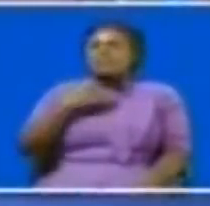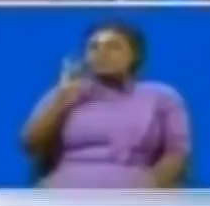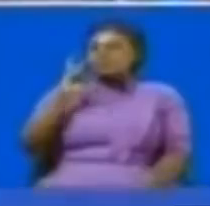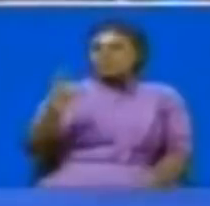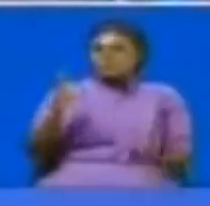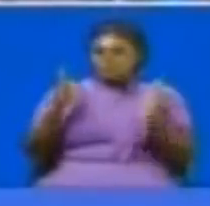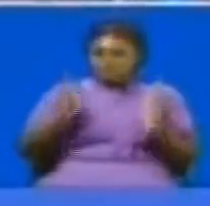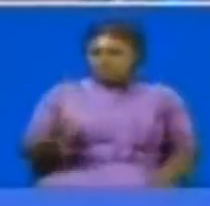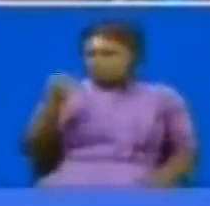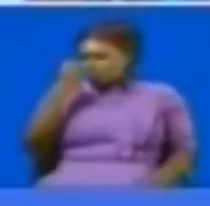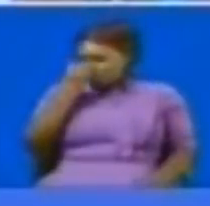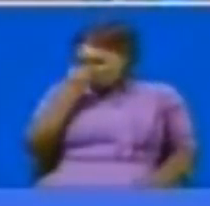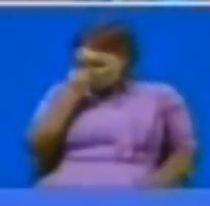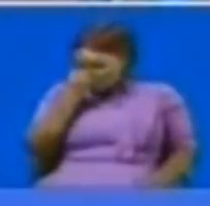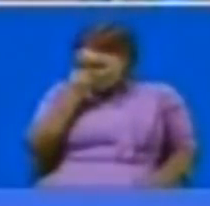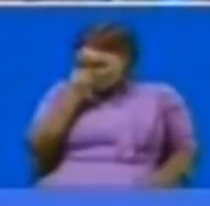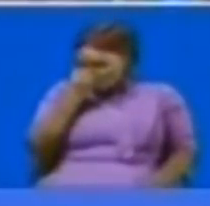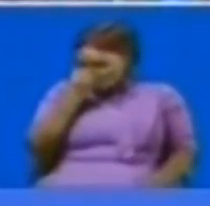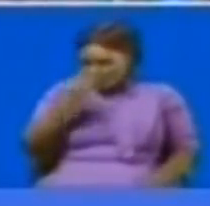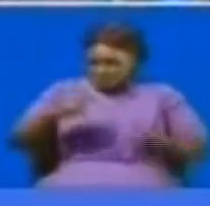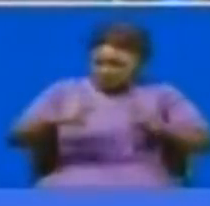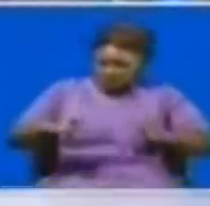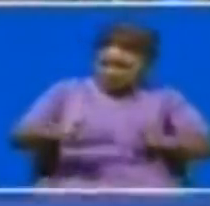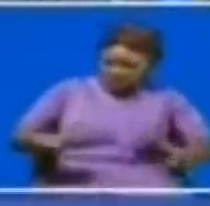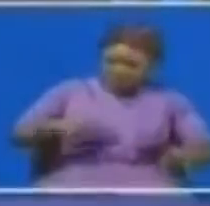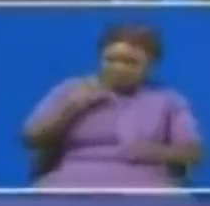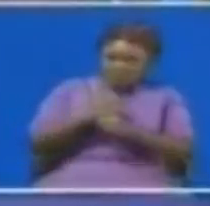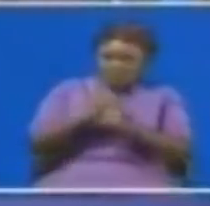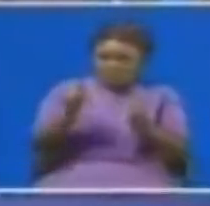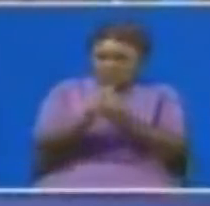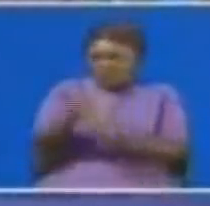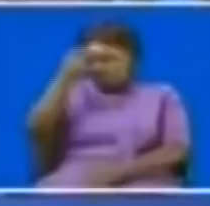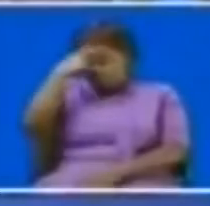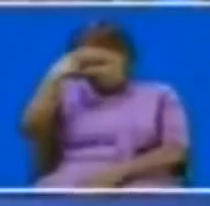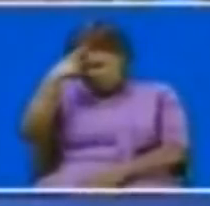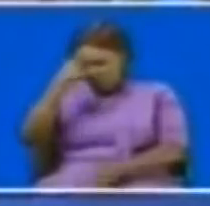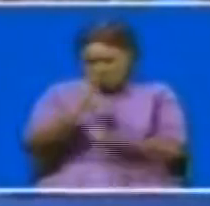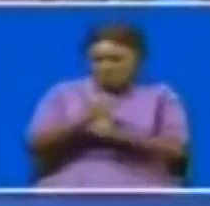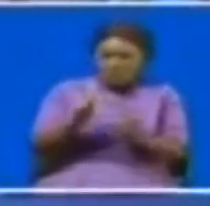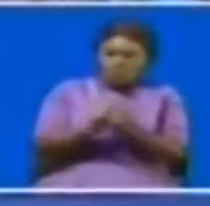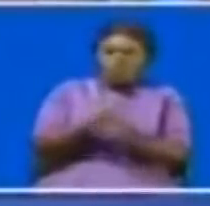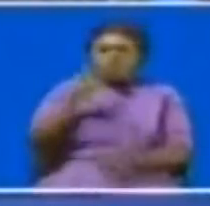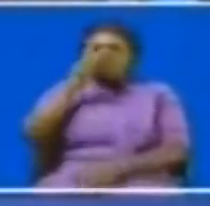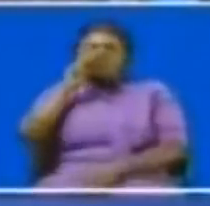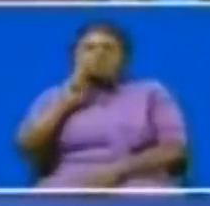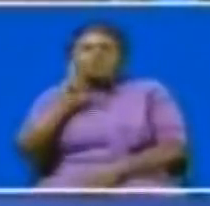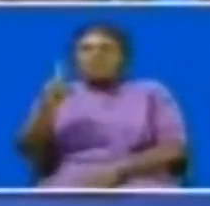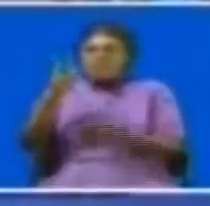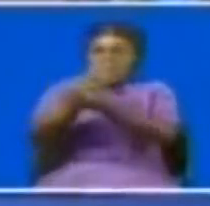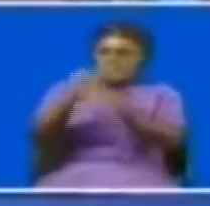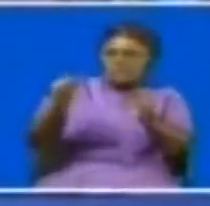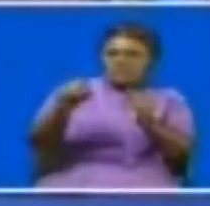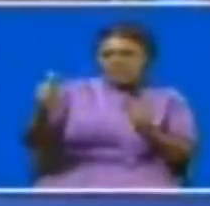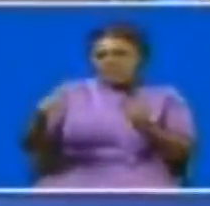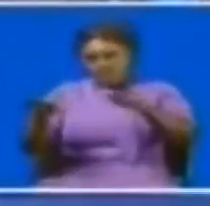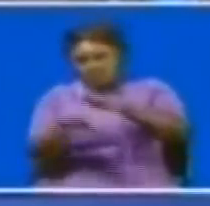somebody like Ruto, mwenye ambaye anatafuta, ndio wafanya kazi na Wetang'ula, wafanya kazi na Mudavadi, mmoja wao awe rice,